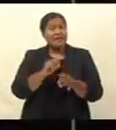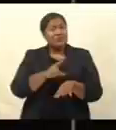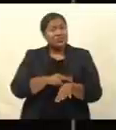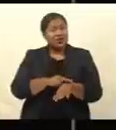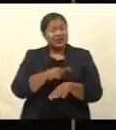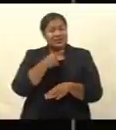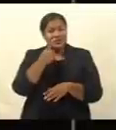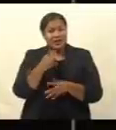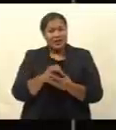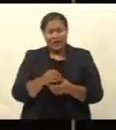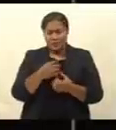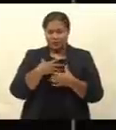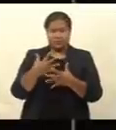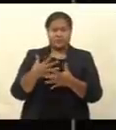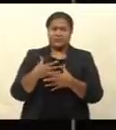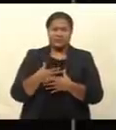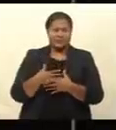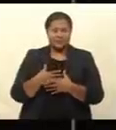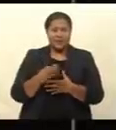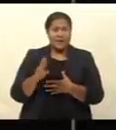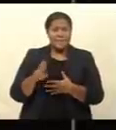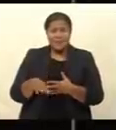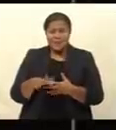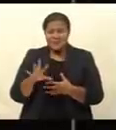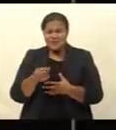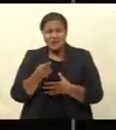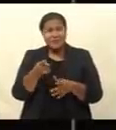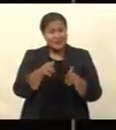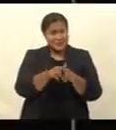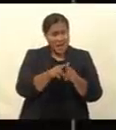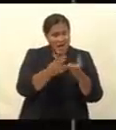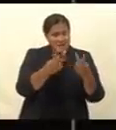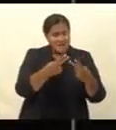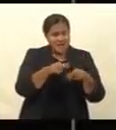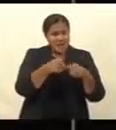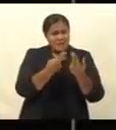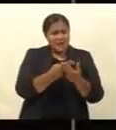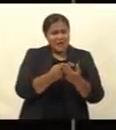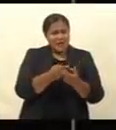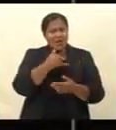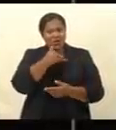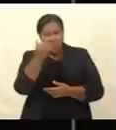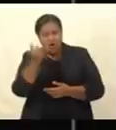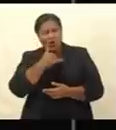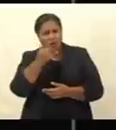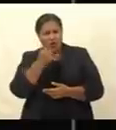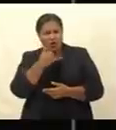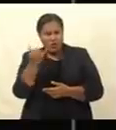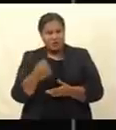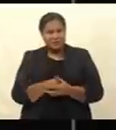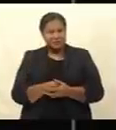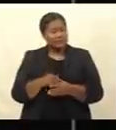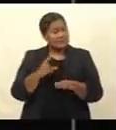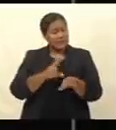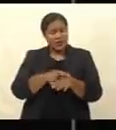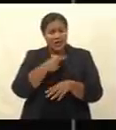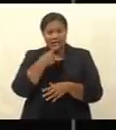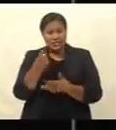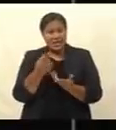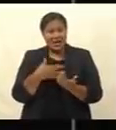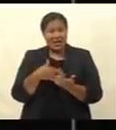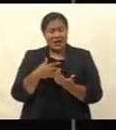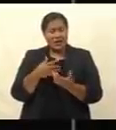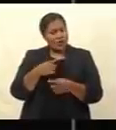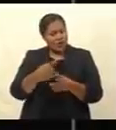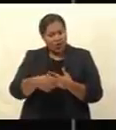says it was disappointing that members from the same family inundated the line with calls. Dr. Fong says attempts to